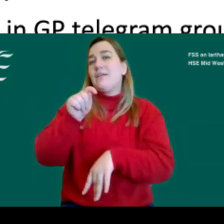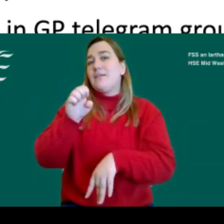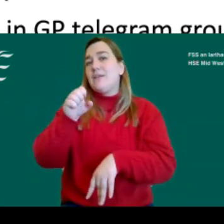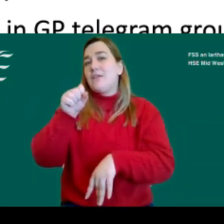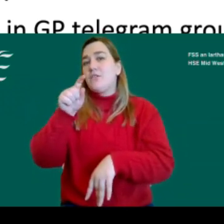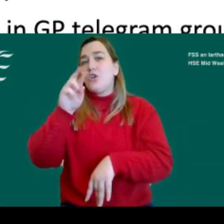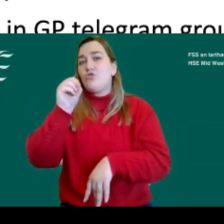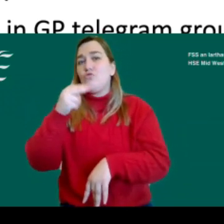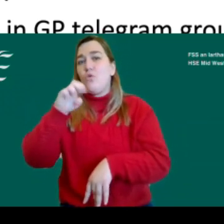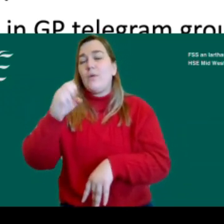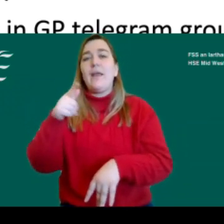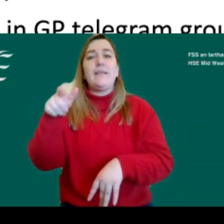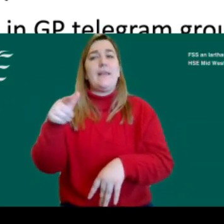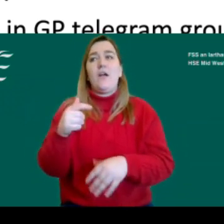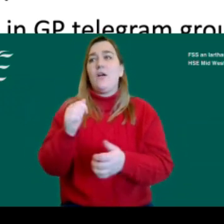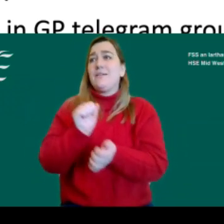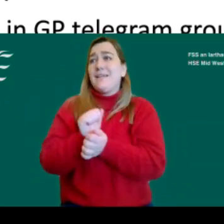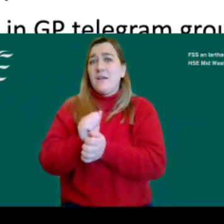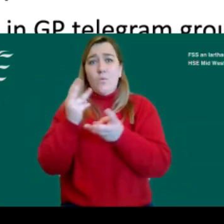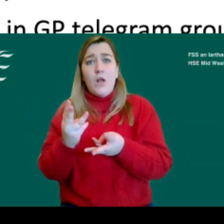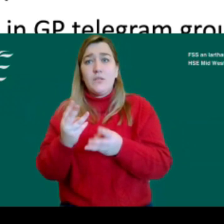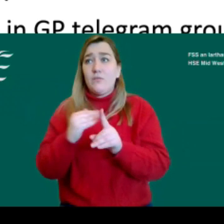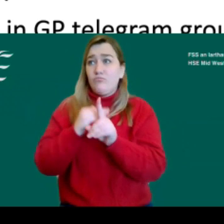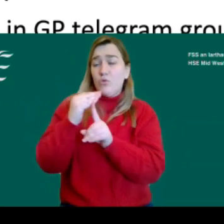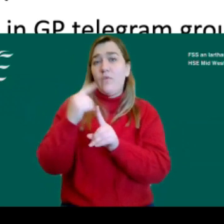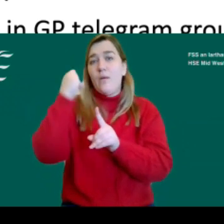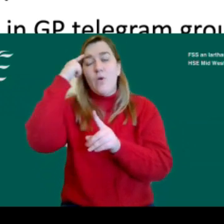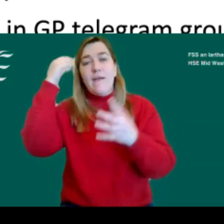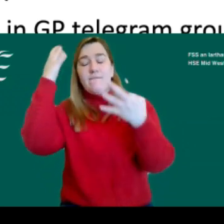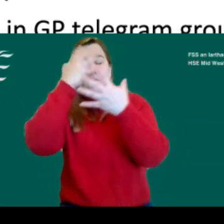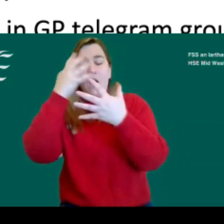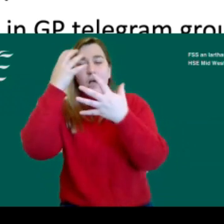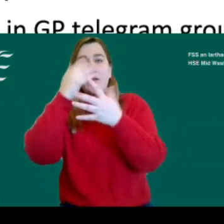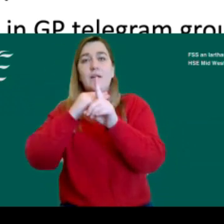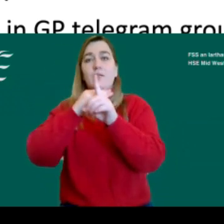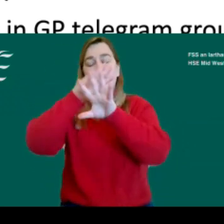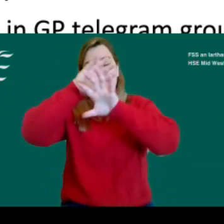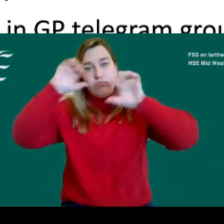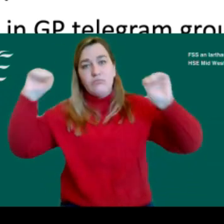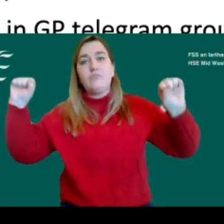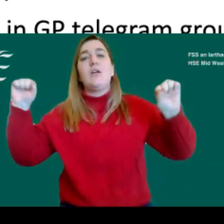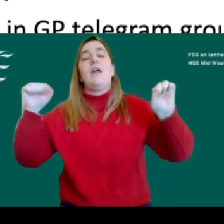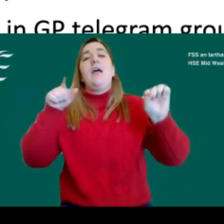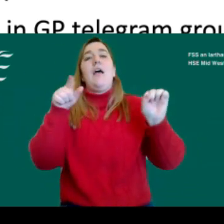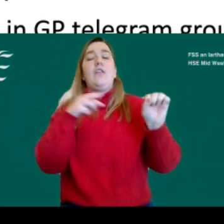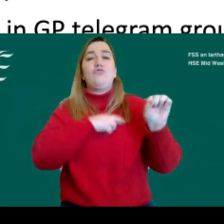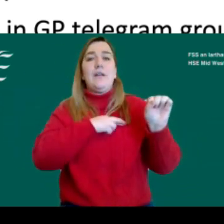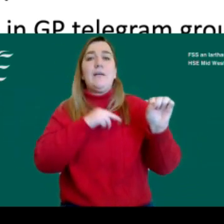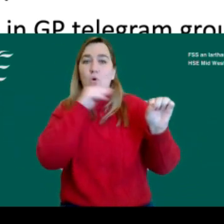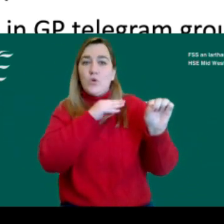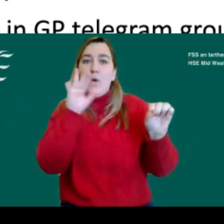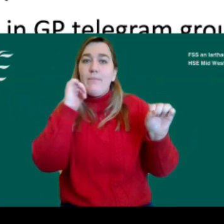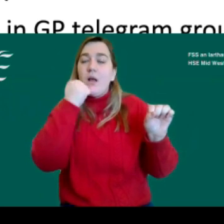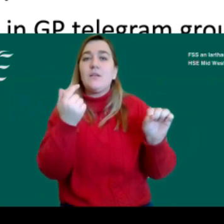but it's very hit and miss, and the evidence isn't great for it, probably because it's hard to study. On top of everything else, libido can be quite abstract as well as brain